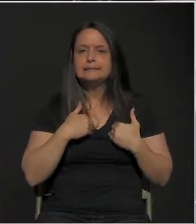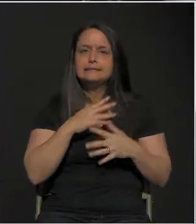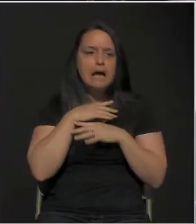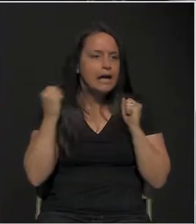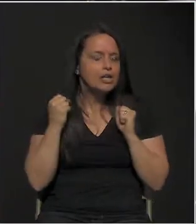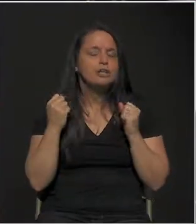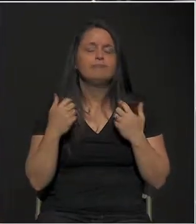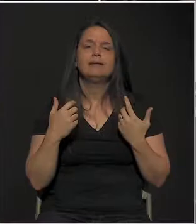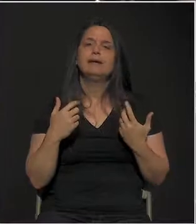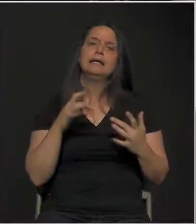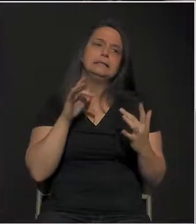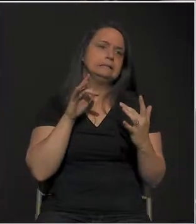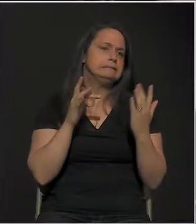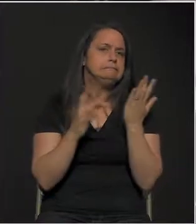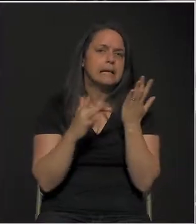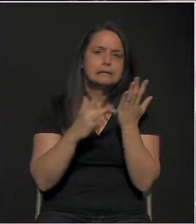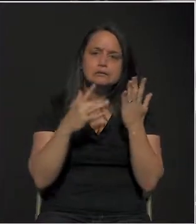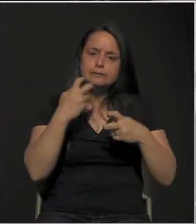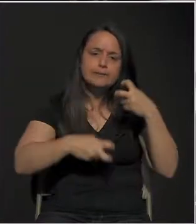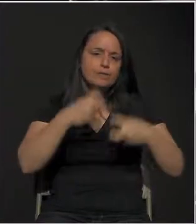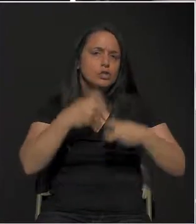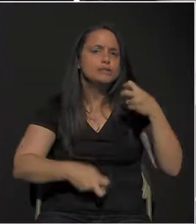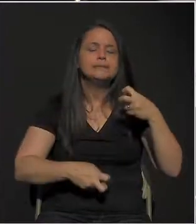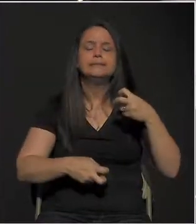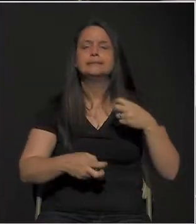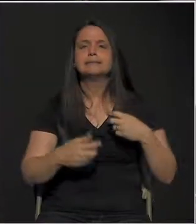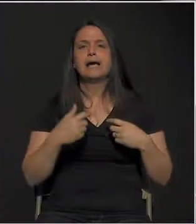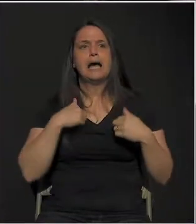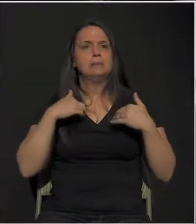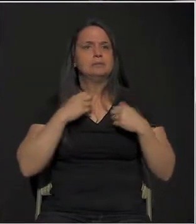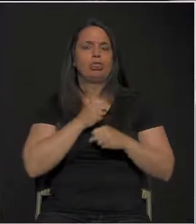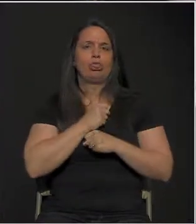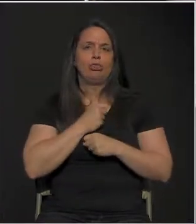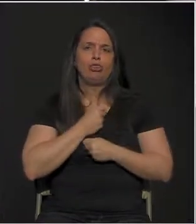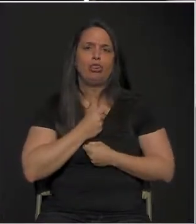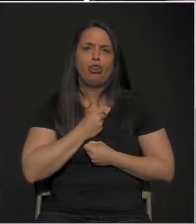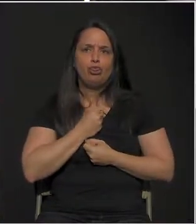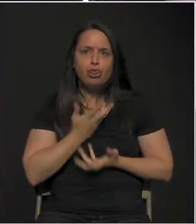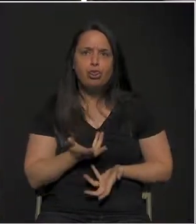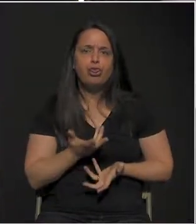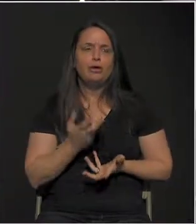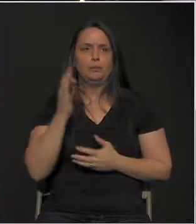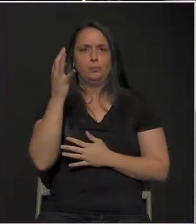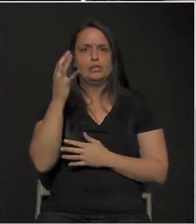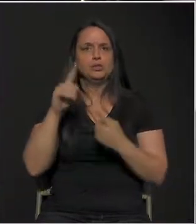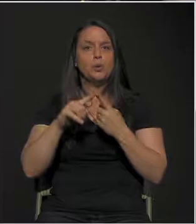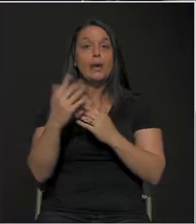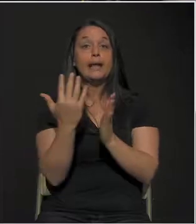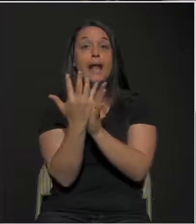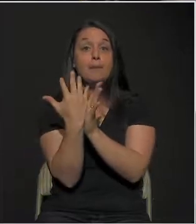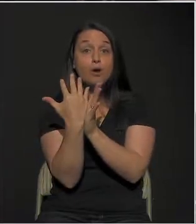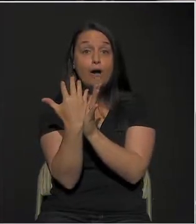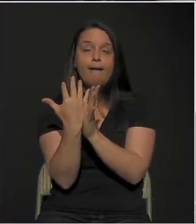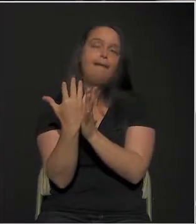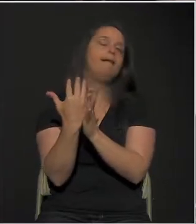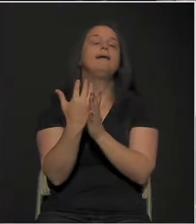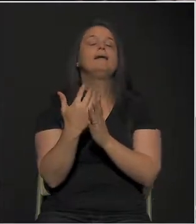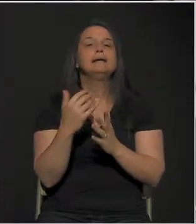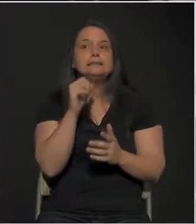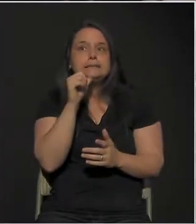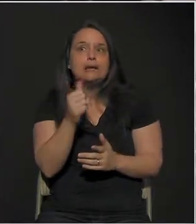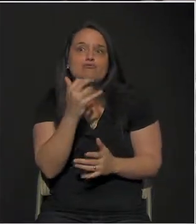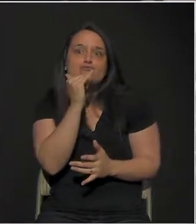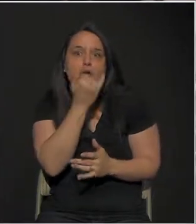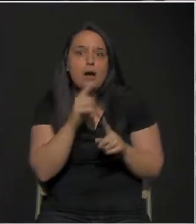of technical difficulties. I'm tired of preaching to a camera. Not that there's anything wrong with that. I hope